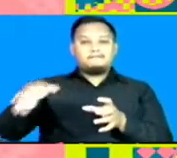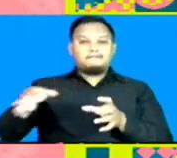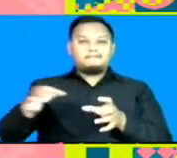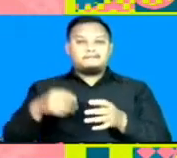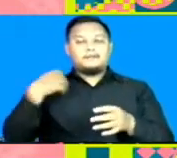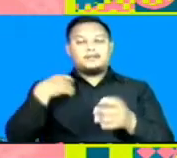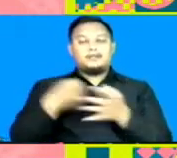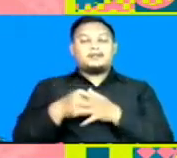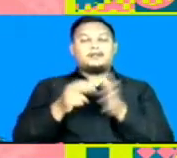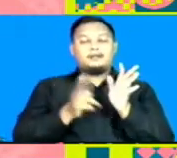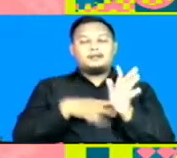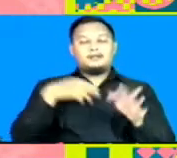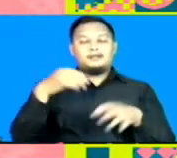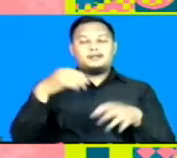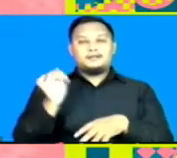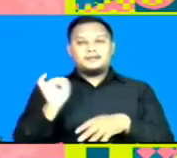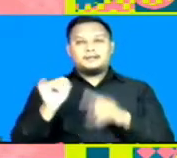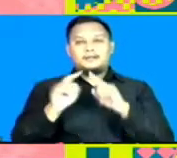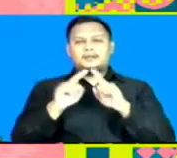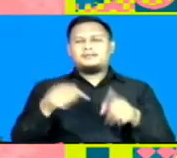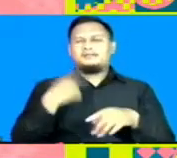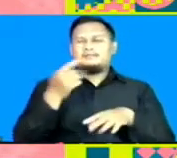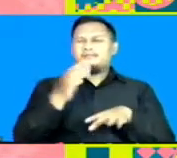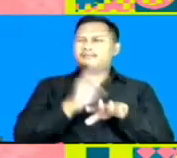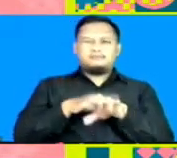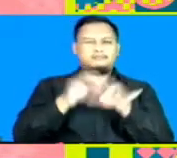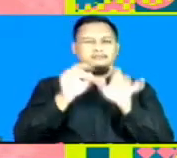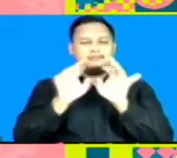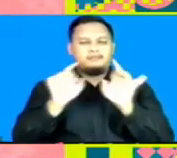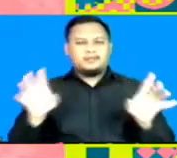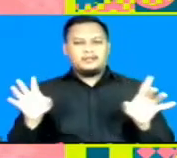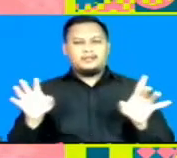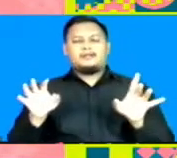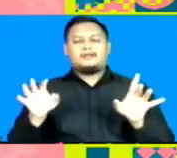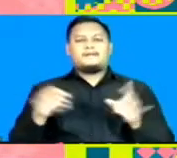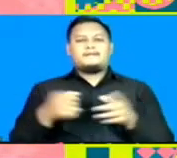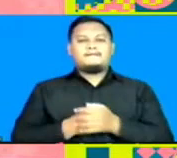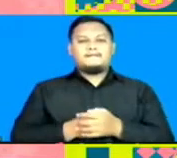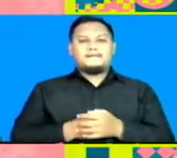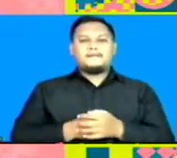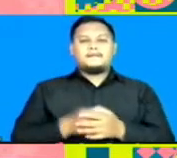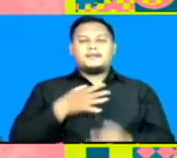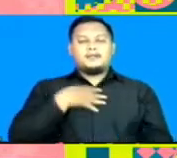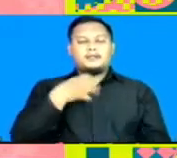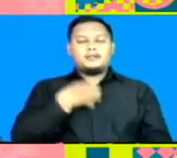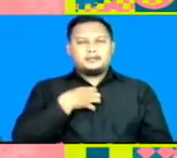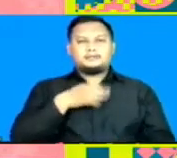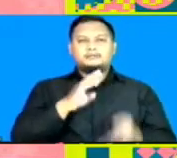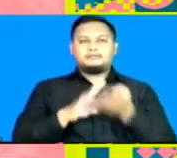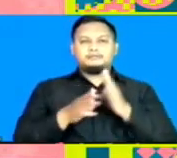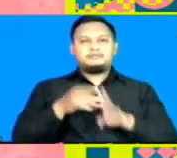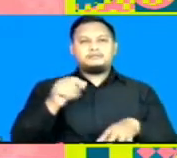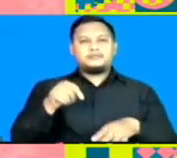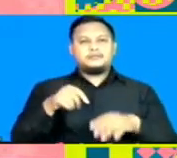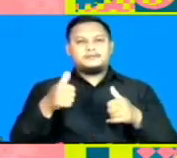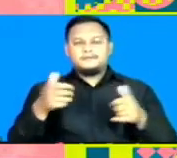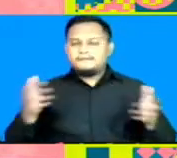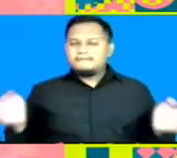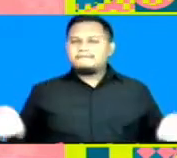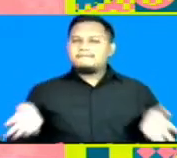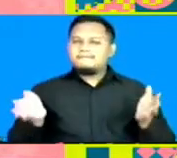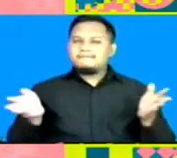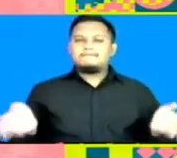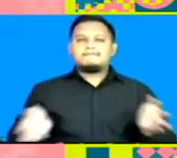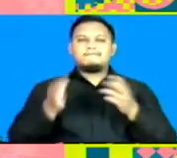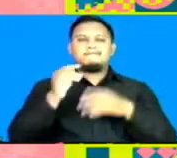And I think this forum this community can drive that. And I think young people can drive that. And